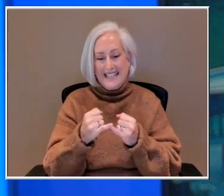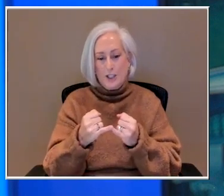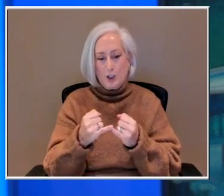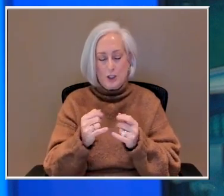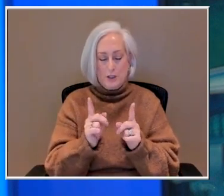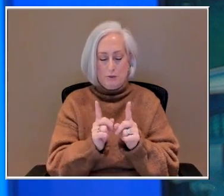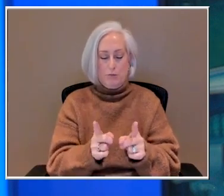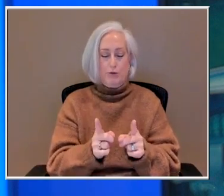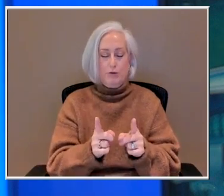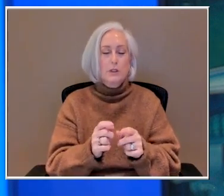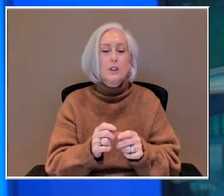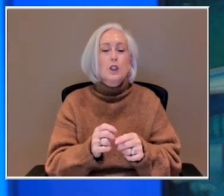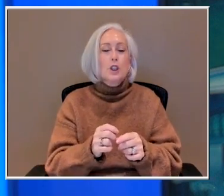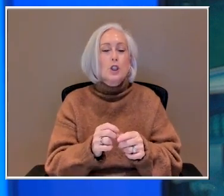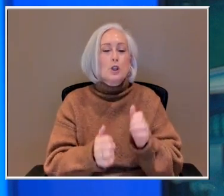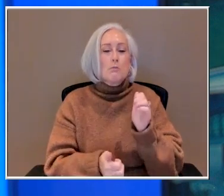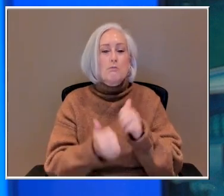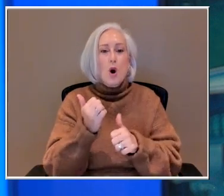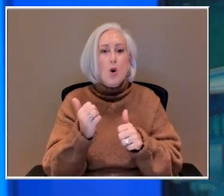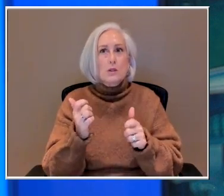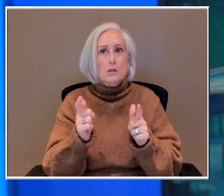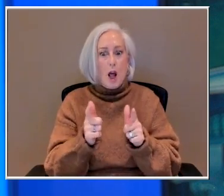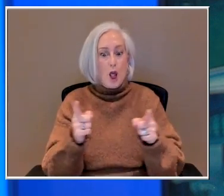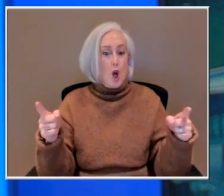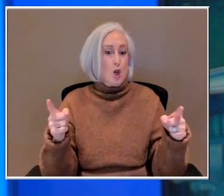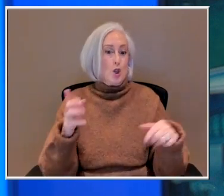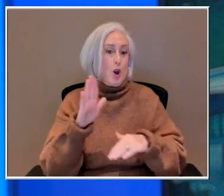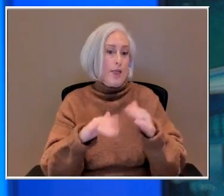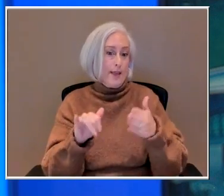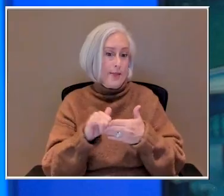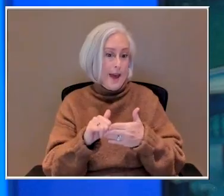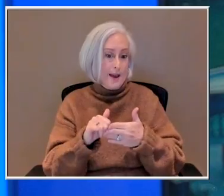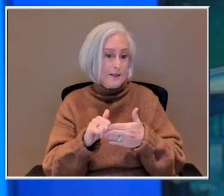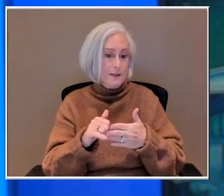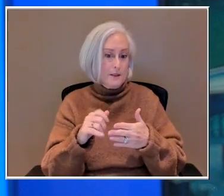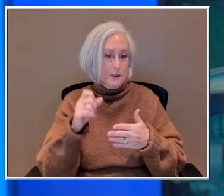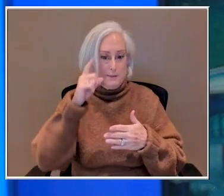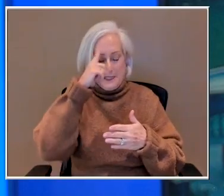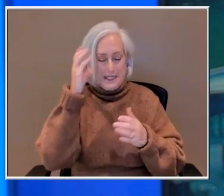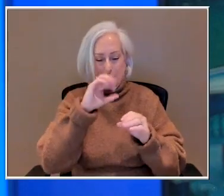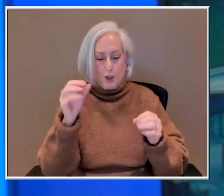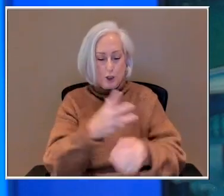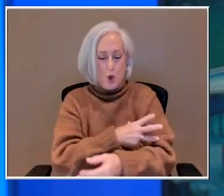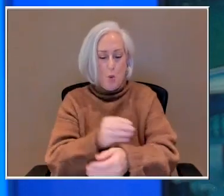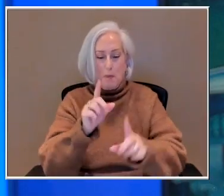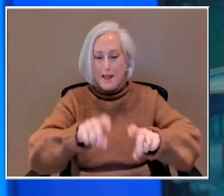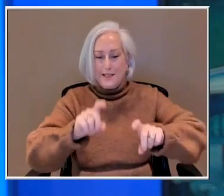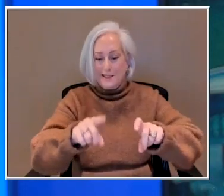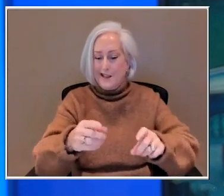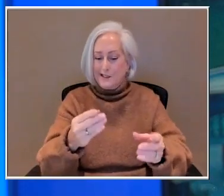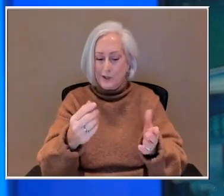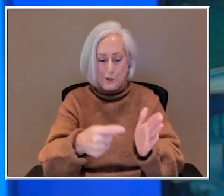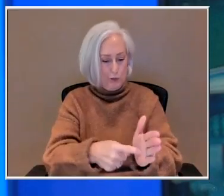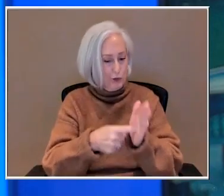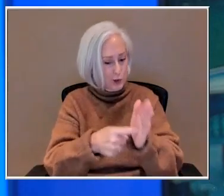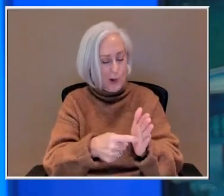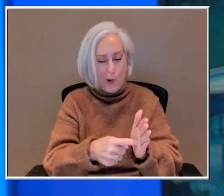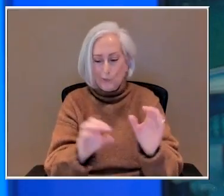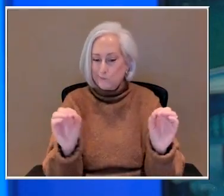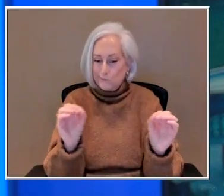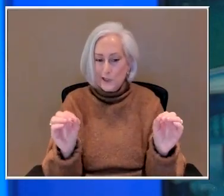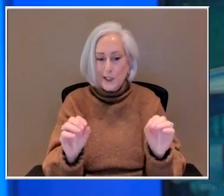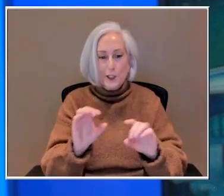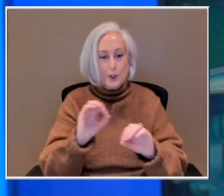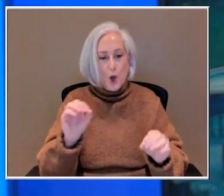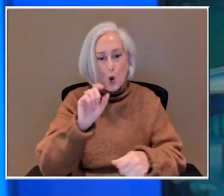larger than that. And as I said, because unfortunately there are no blood tests that give us a clue, there are no specific symptoms. It's usually